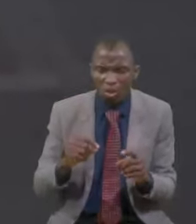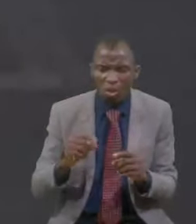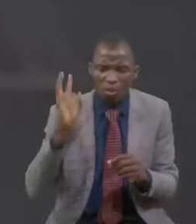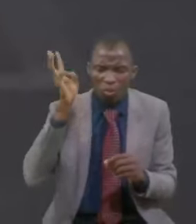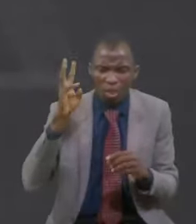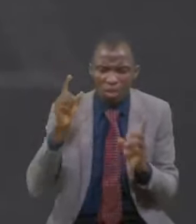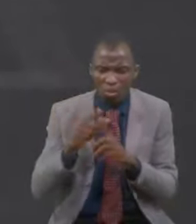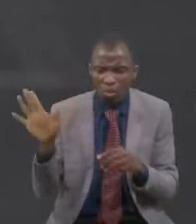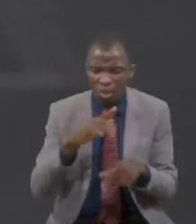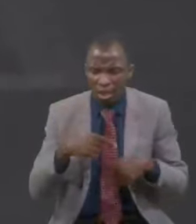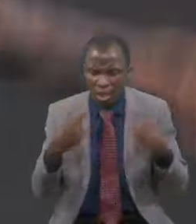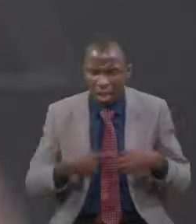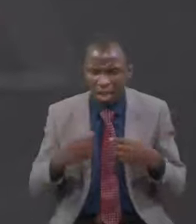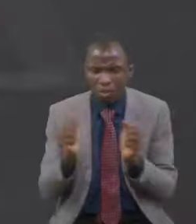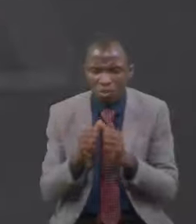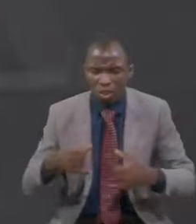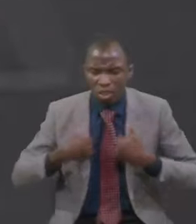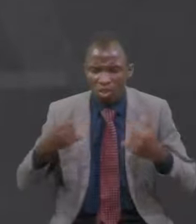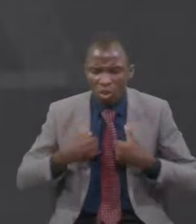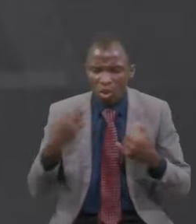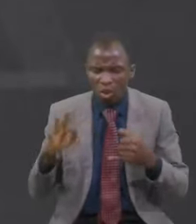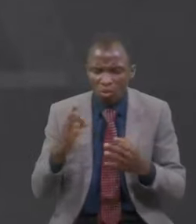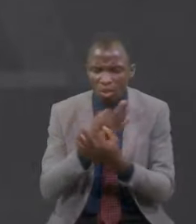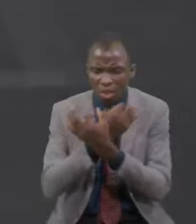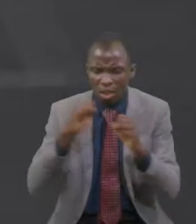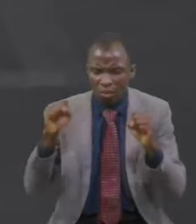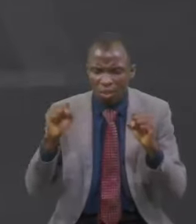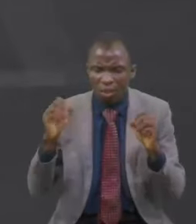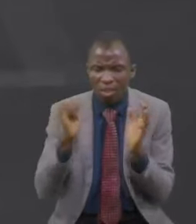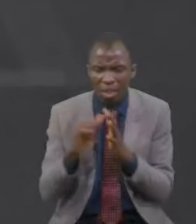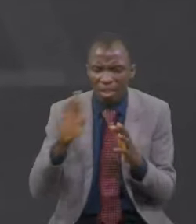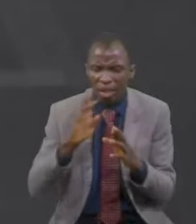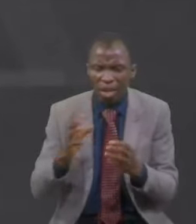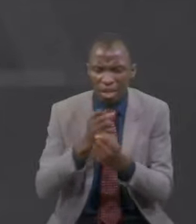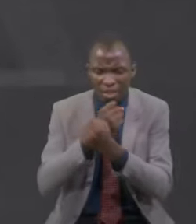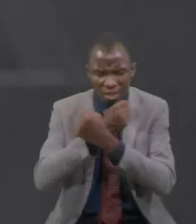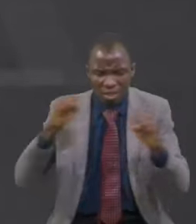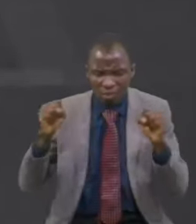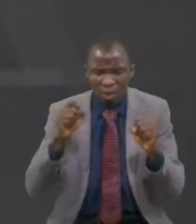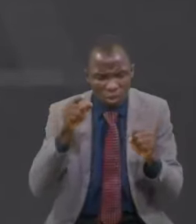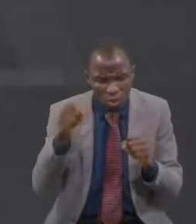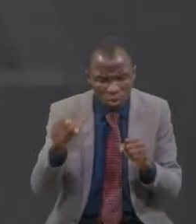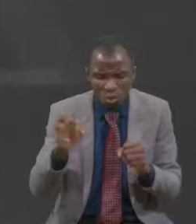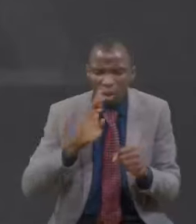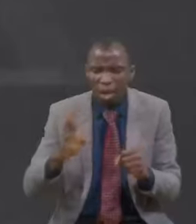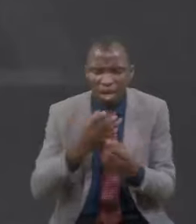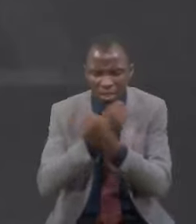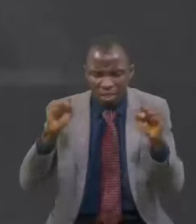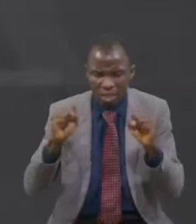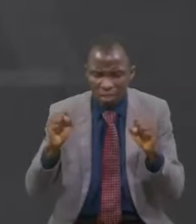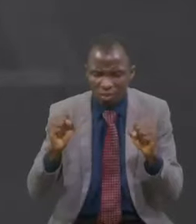joy of salvation. They are saved. You are saved. You